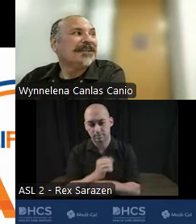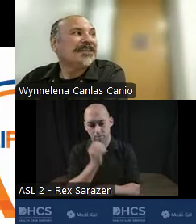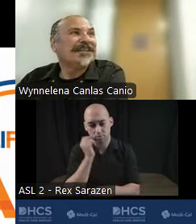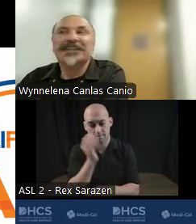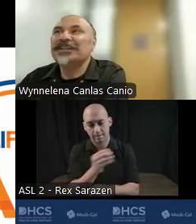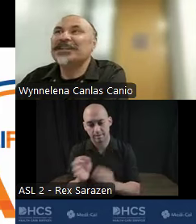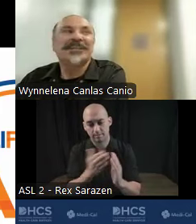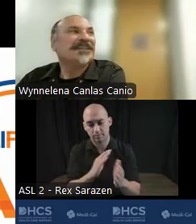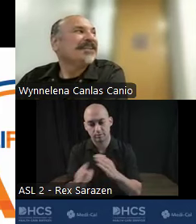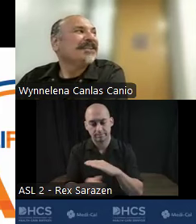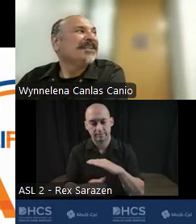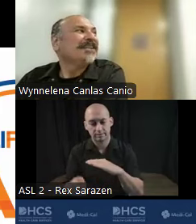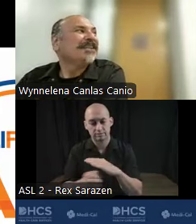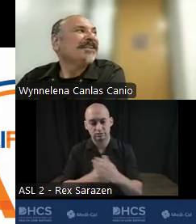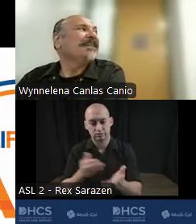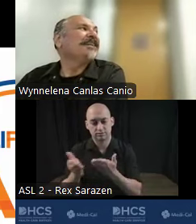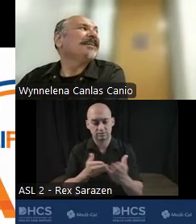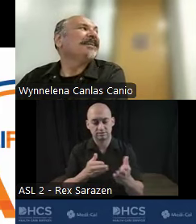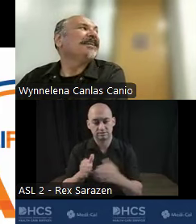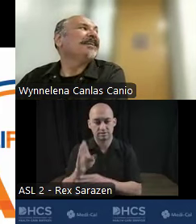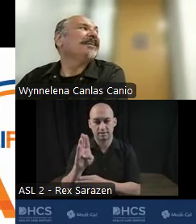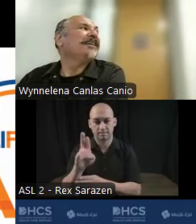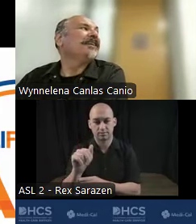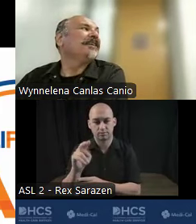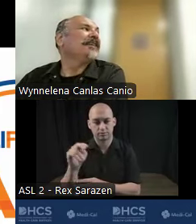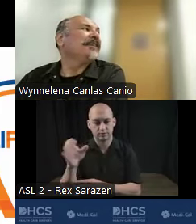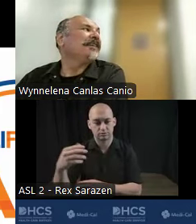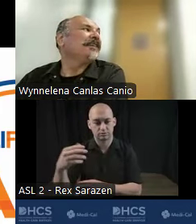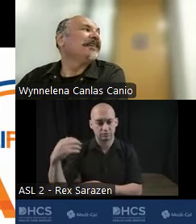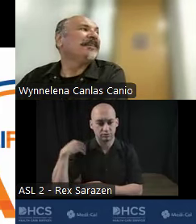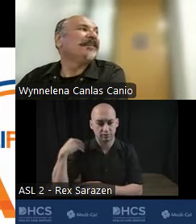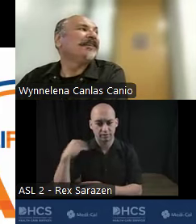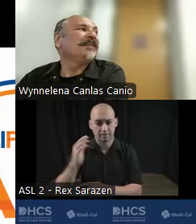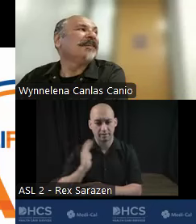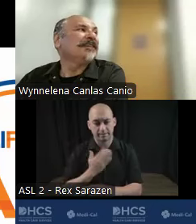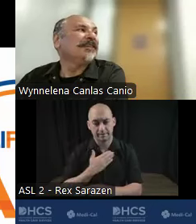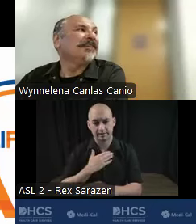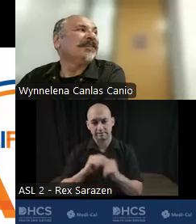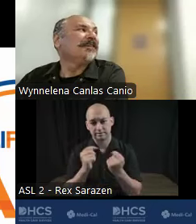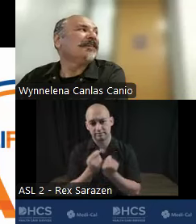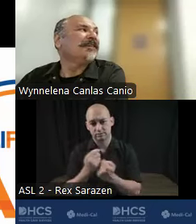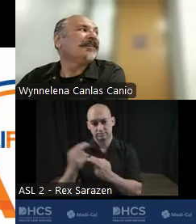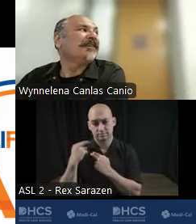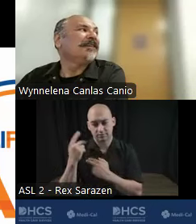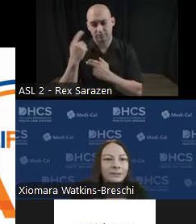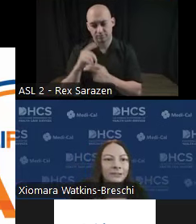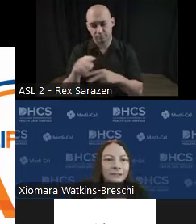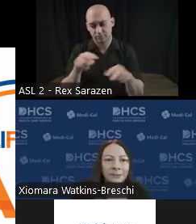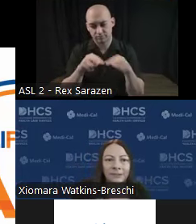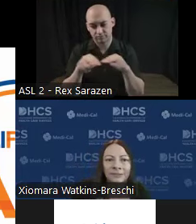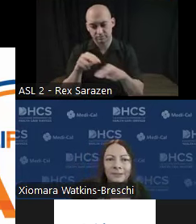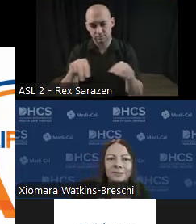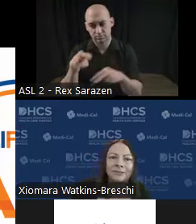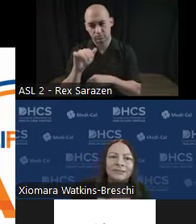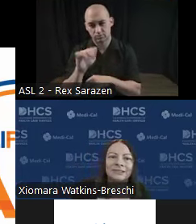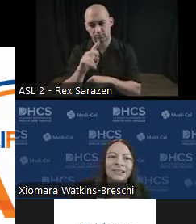Services Operations Branch Chief. My team is directly responsible for overseeing the operations of the waivers that we administer directly at